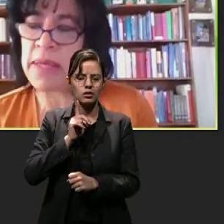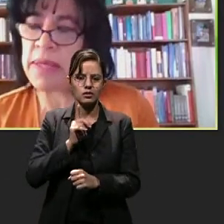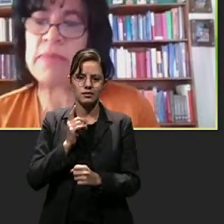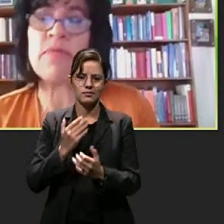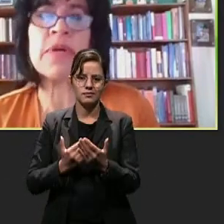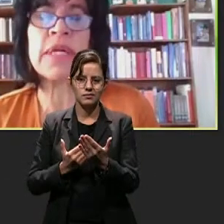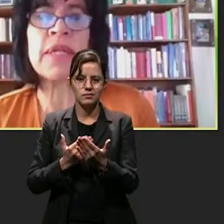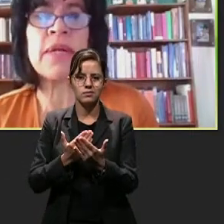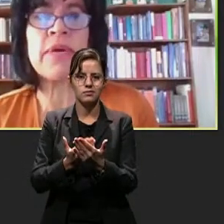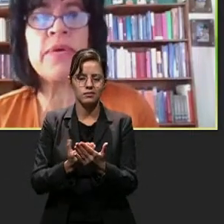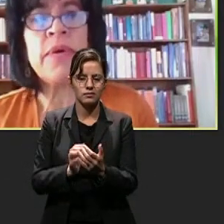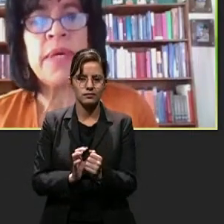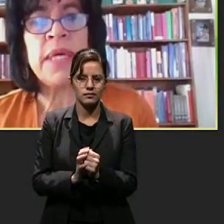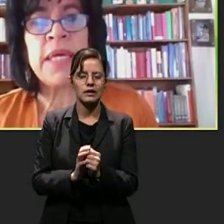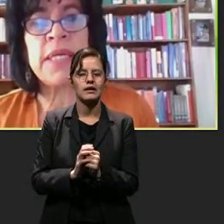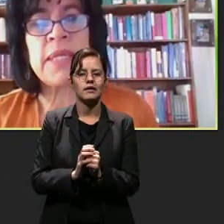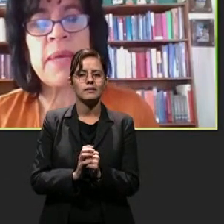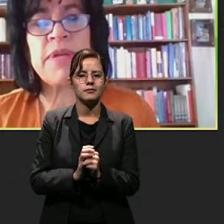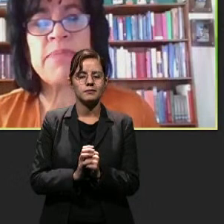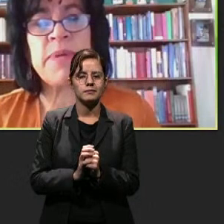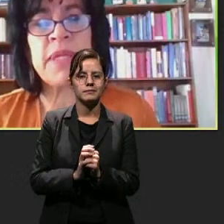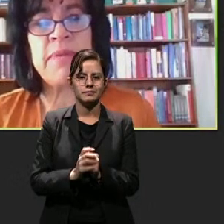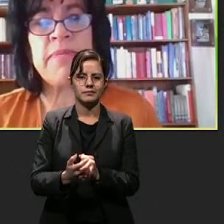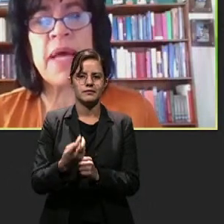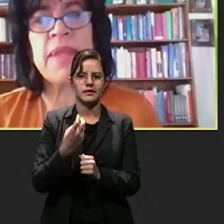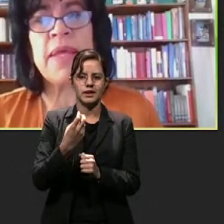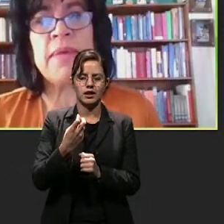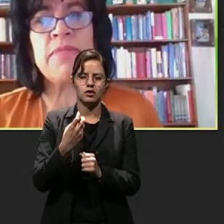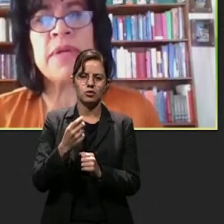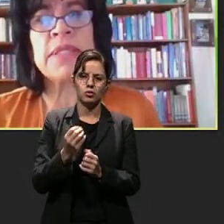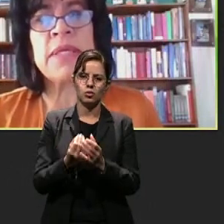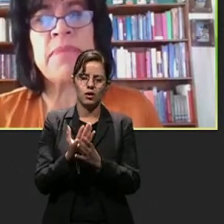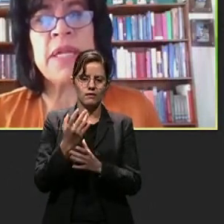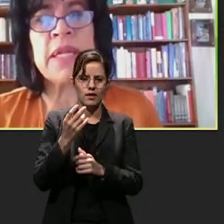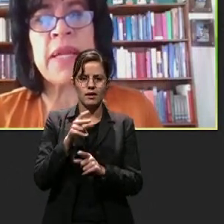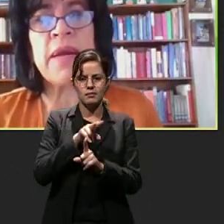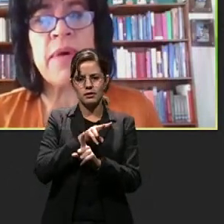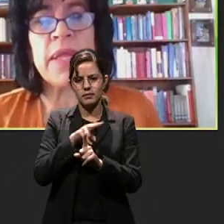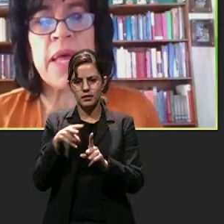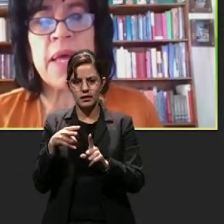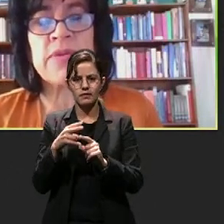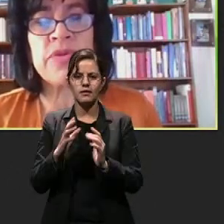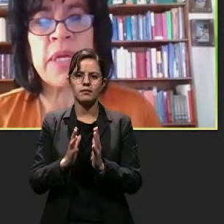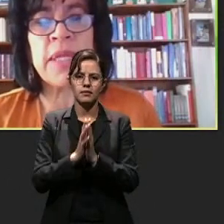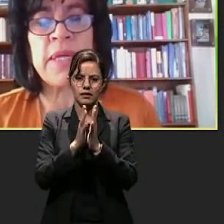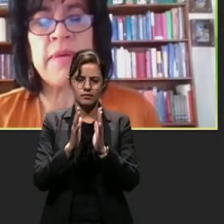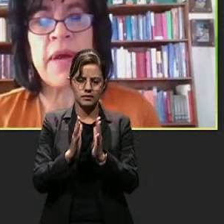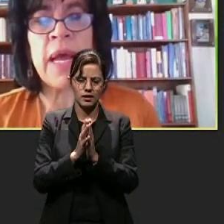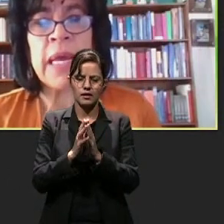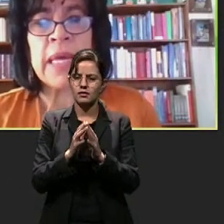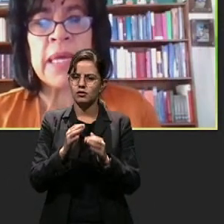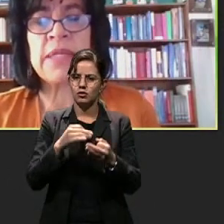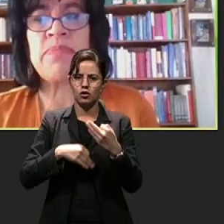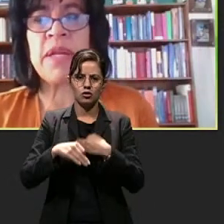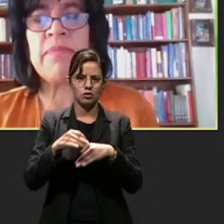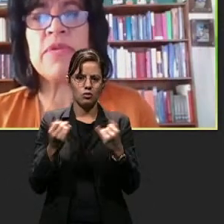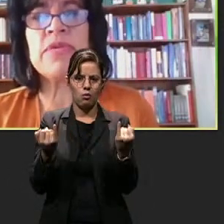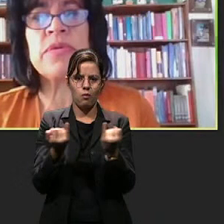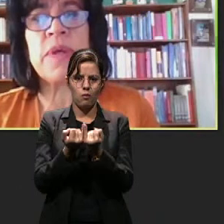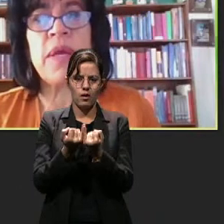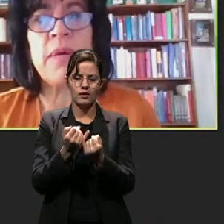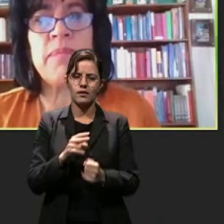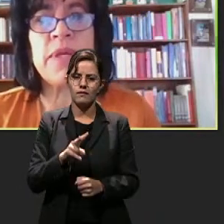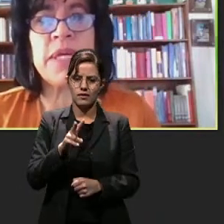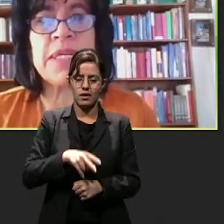women are setting on the table this perspective of democracy,